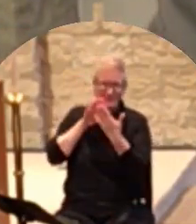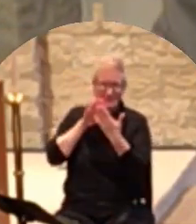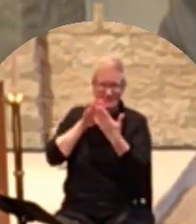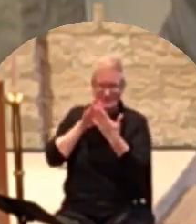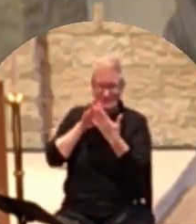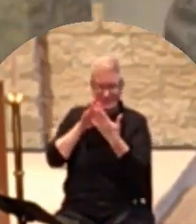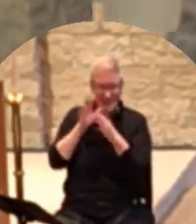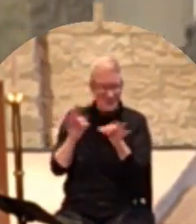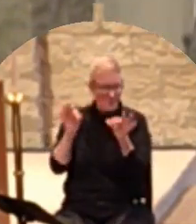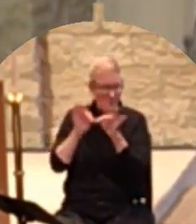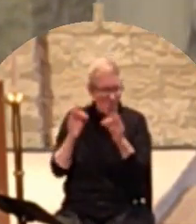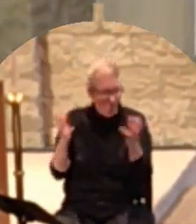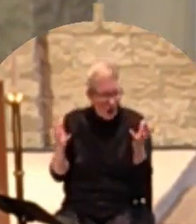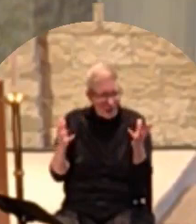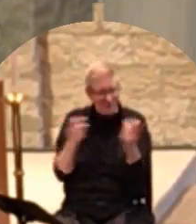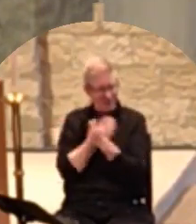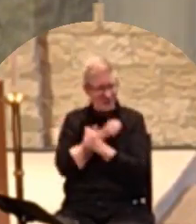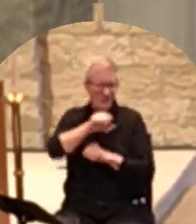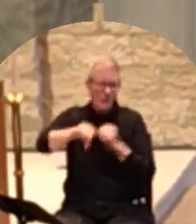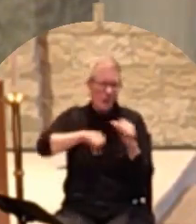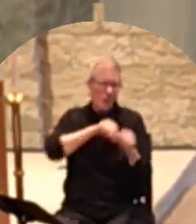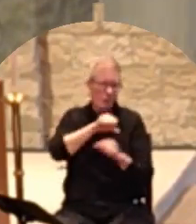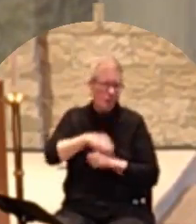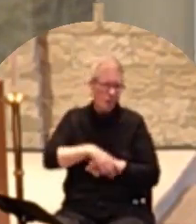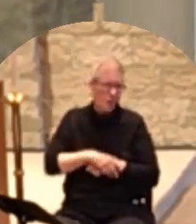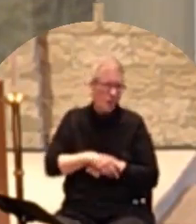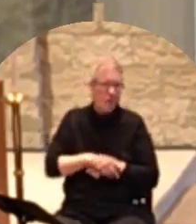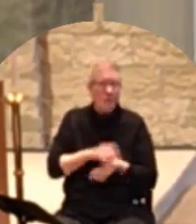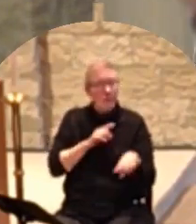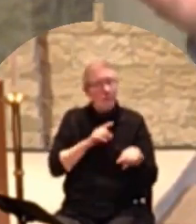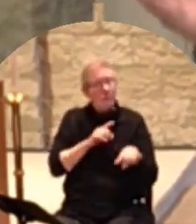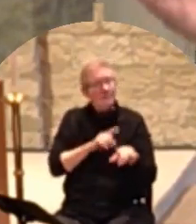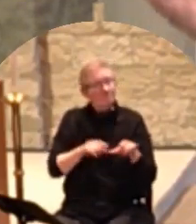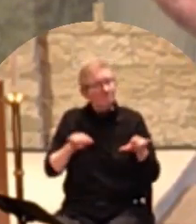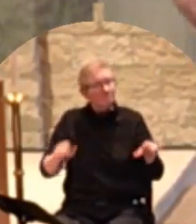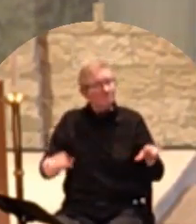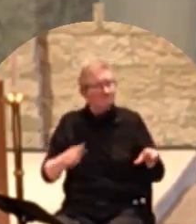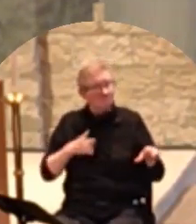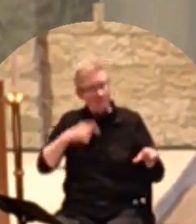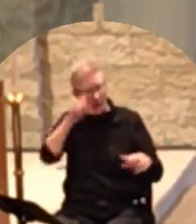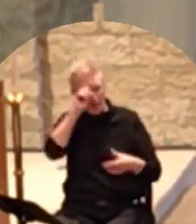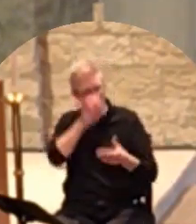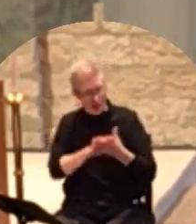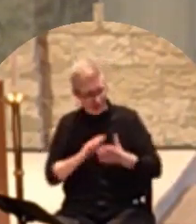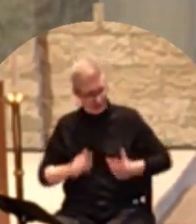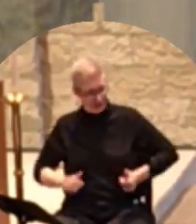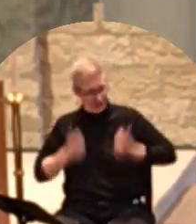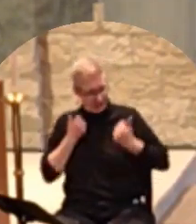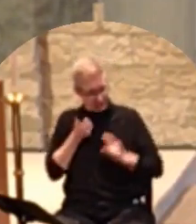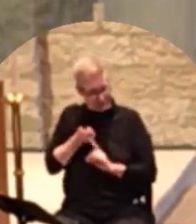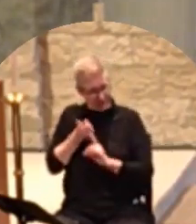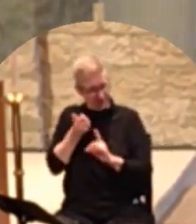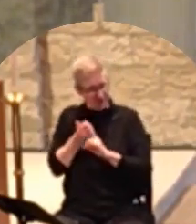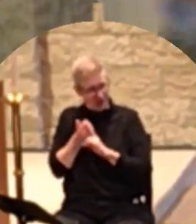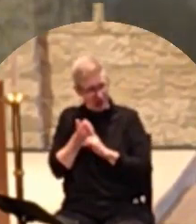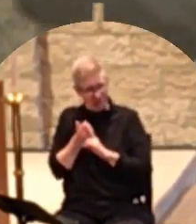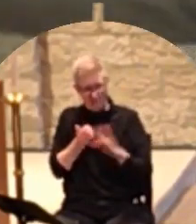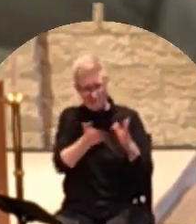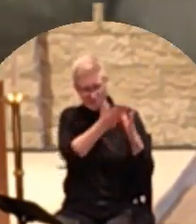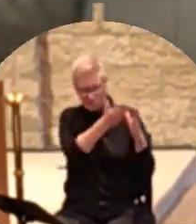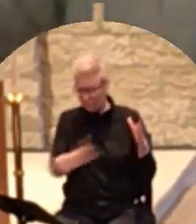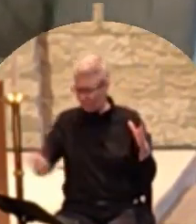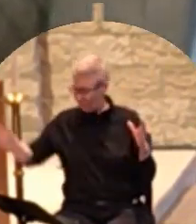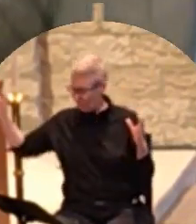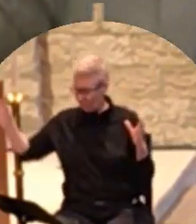each other. I believe also that life is a continuum. It's not that life has a beginning and